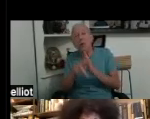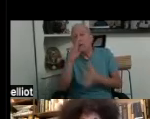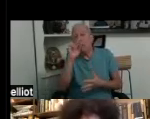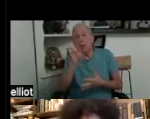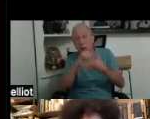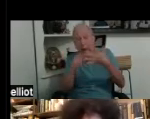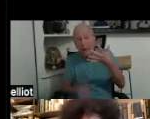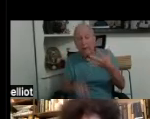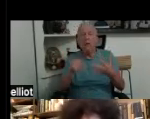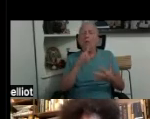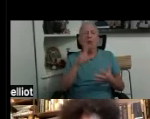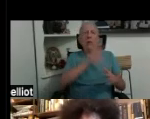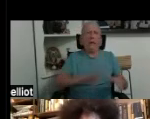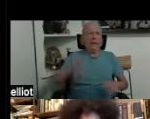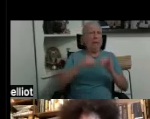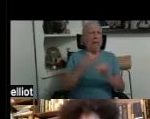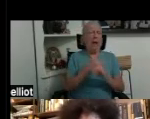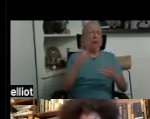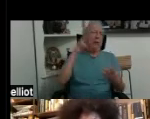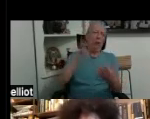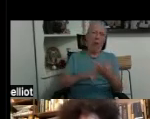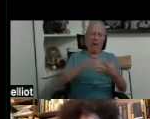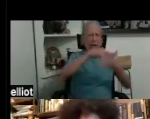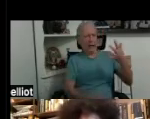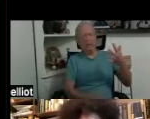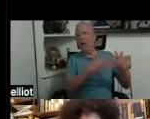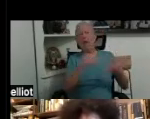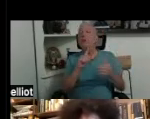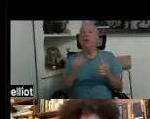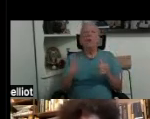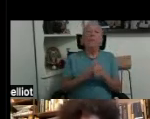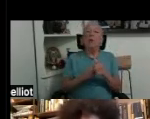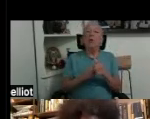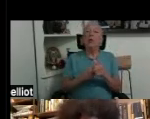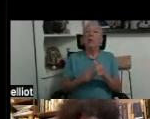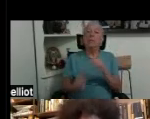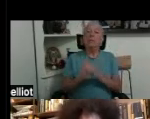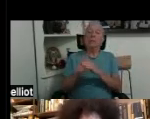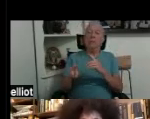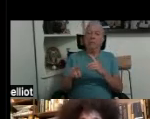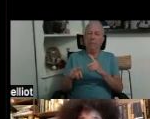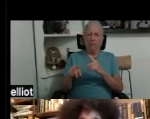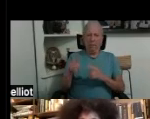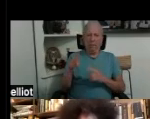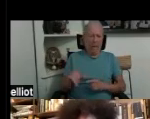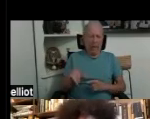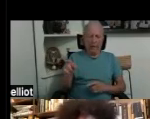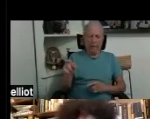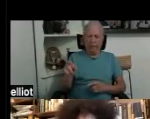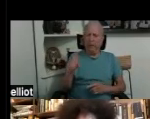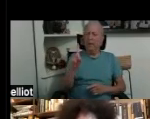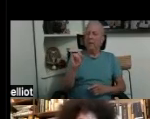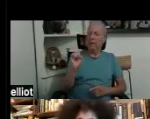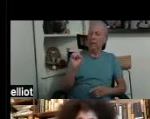are internationally recognized and first developed by displaced artisans, really displaced because